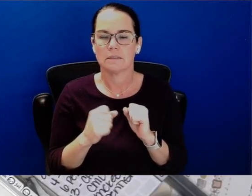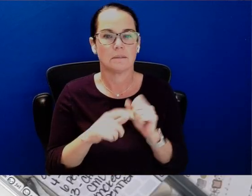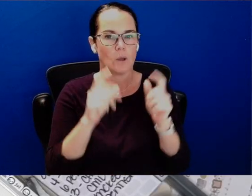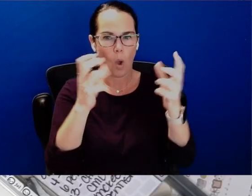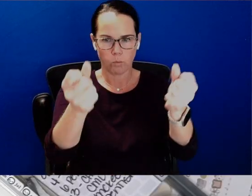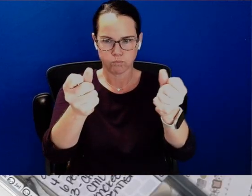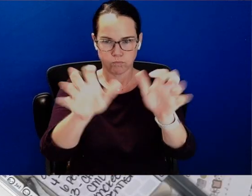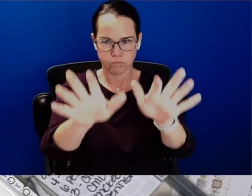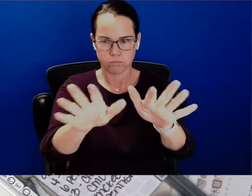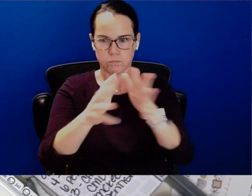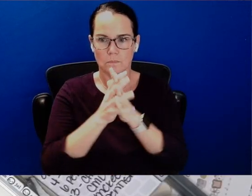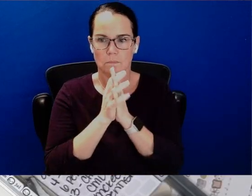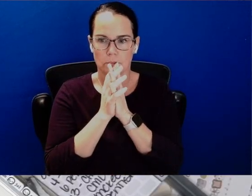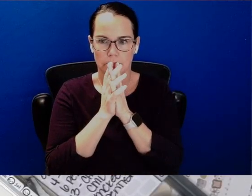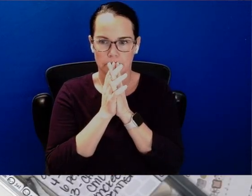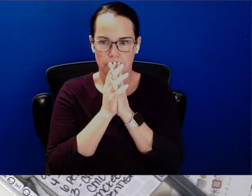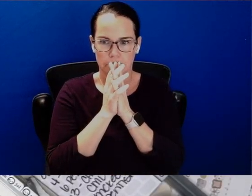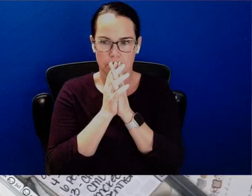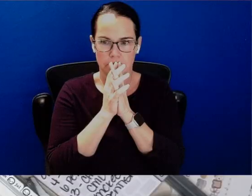Hold up.